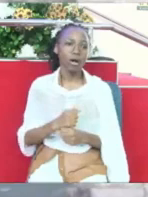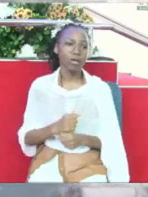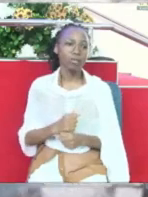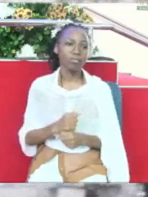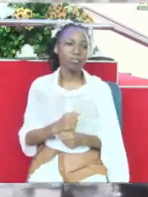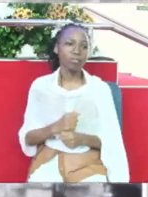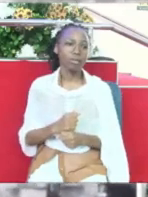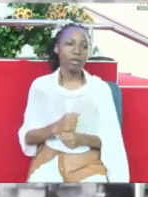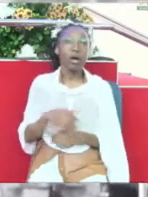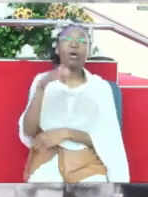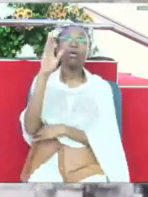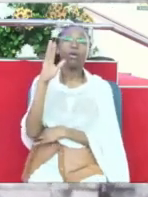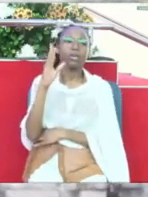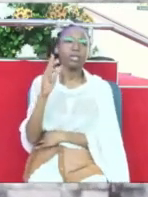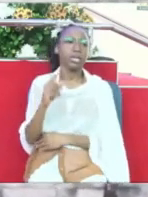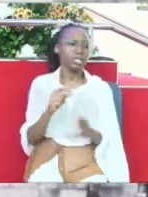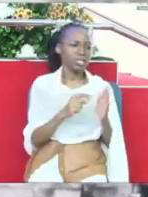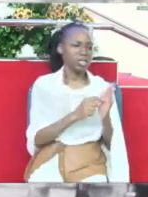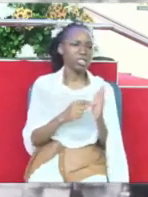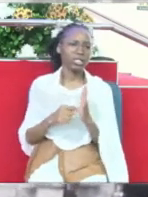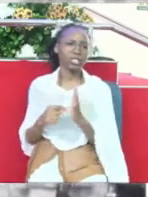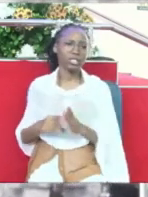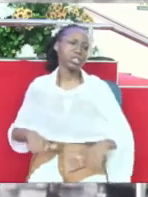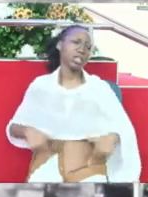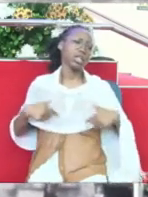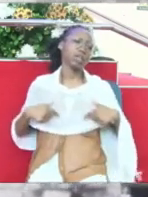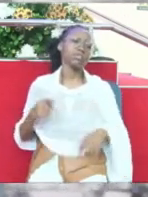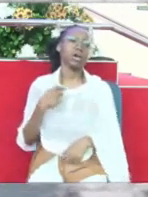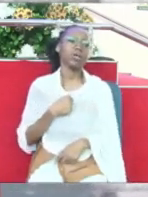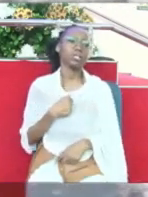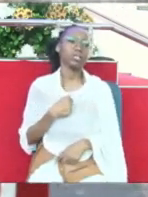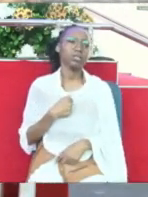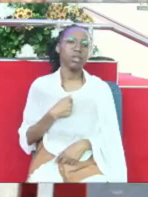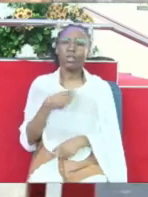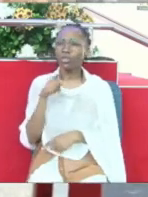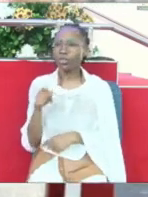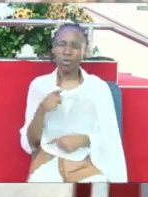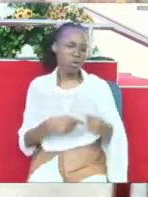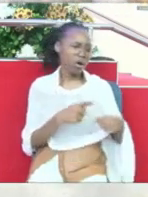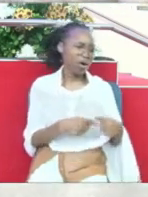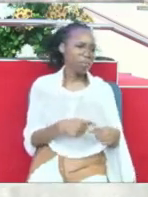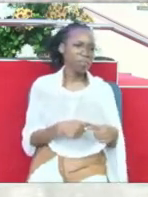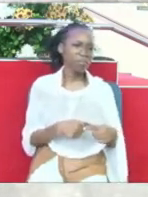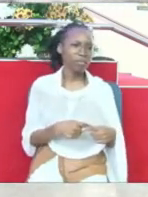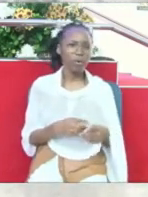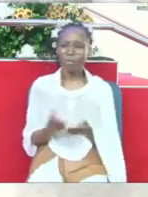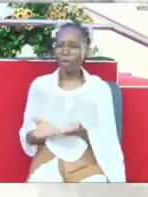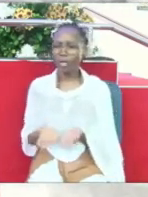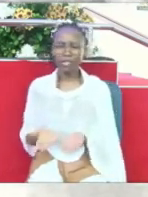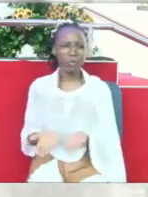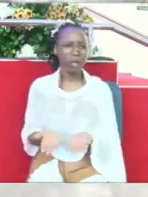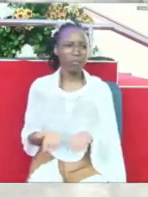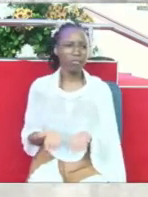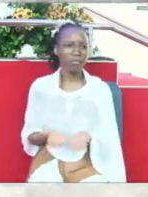lives. Na yuko tayari kuguza maisha yetu. It doesn't matter where you've come from. Haijalishi umetoka wapi. He used fishermen who had never